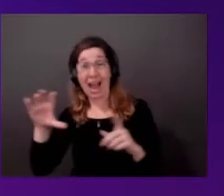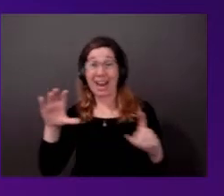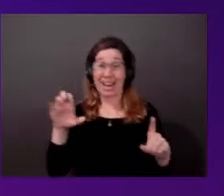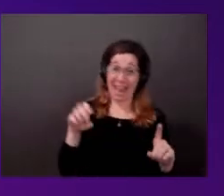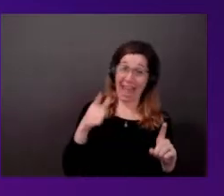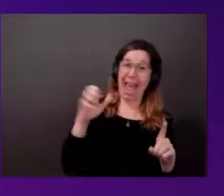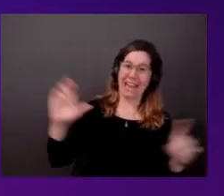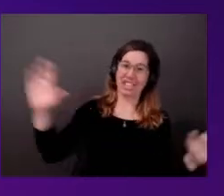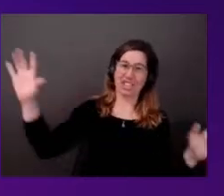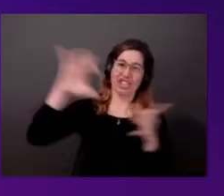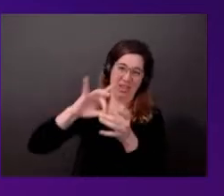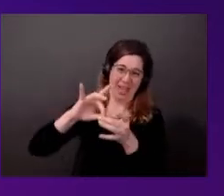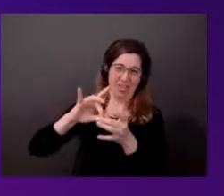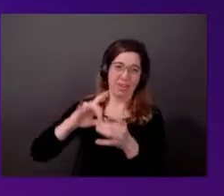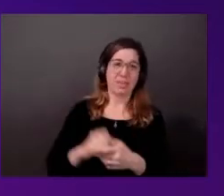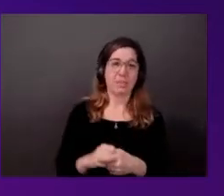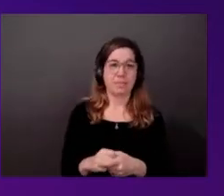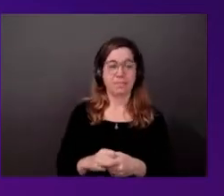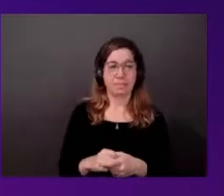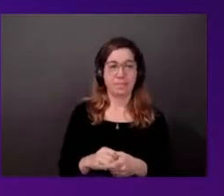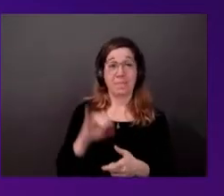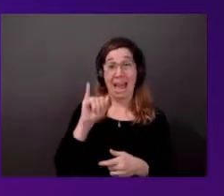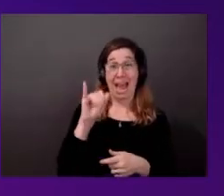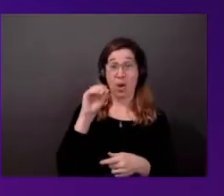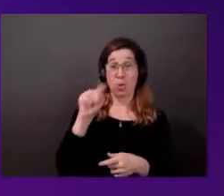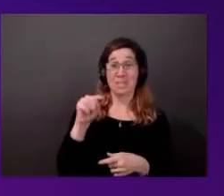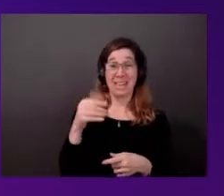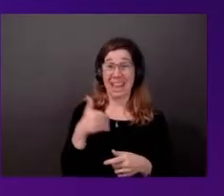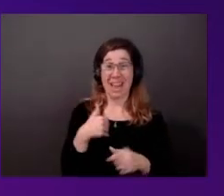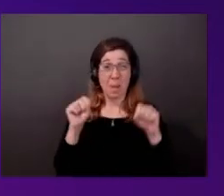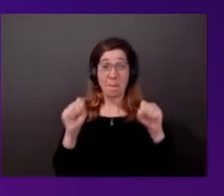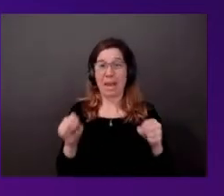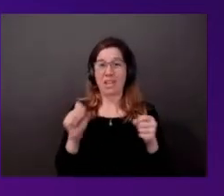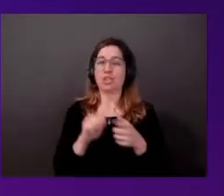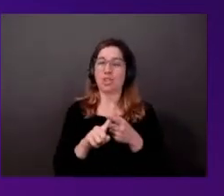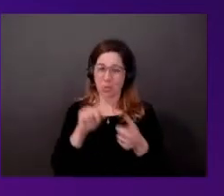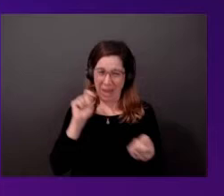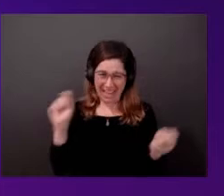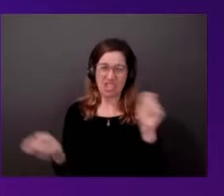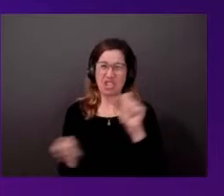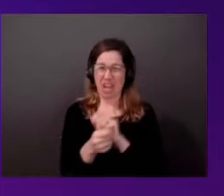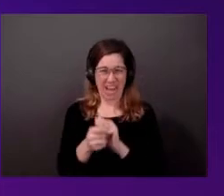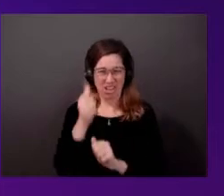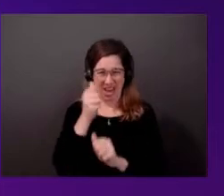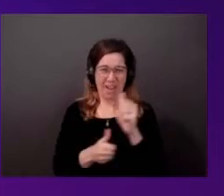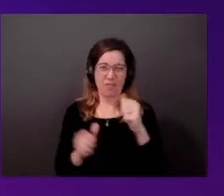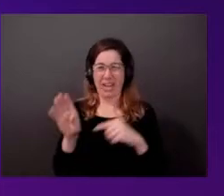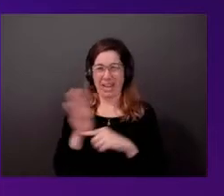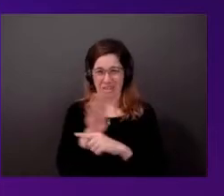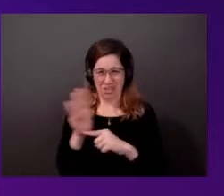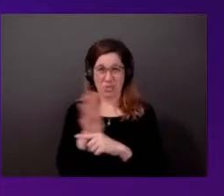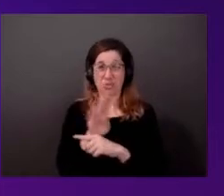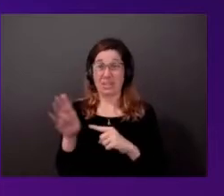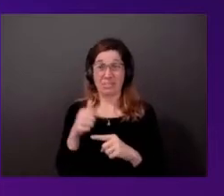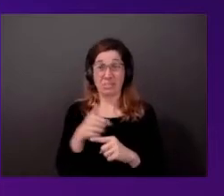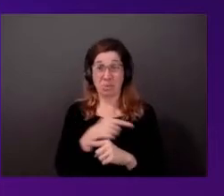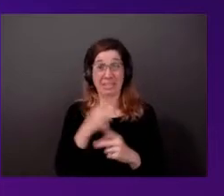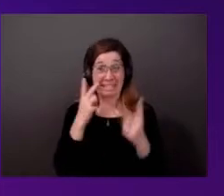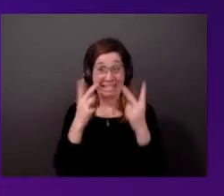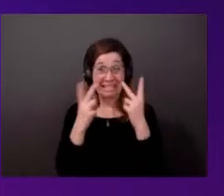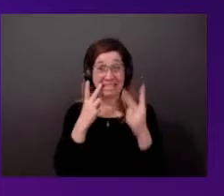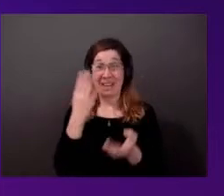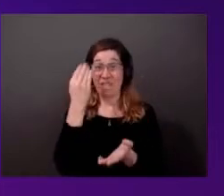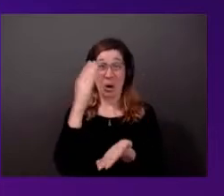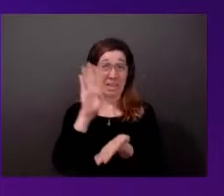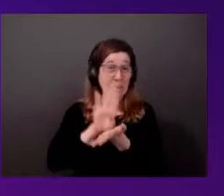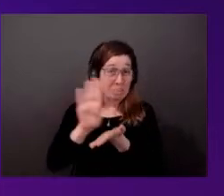IoT has the potential to transform every industry. We have seen a growth in the number of devices, with 14 billion connected IoT devices at the end of